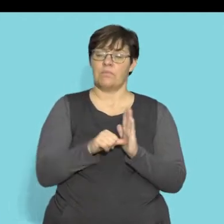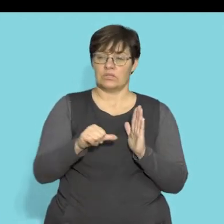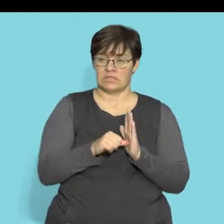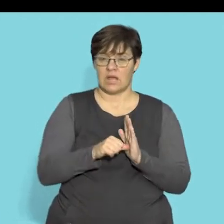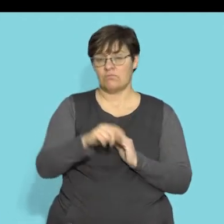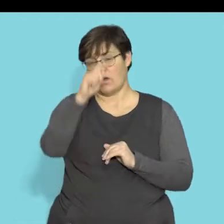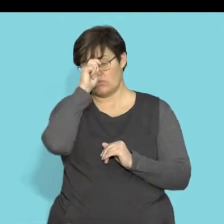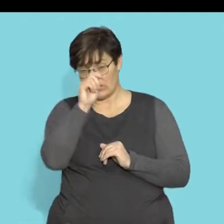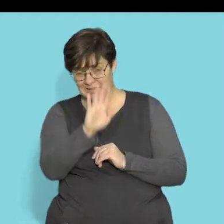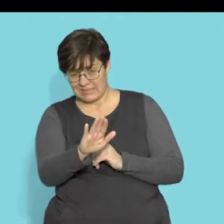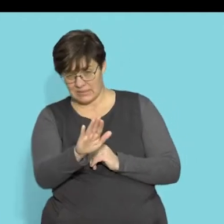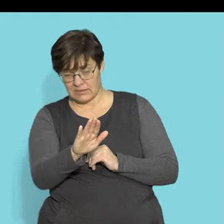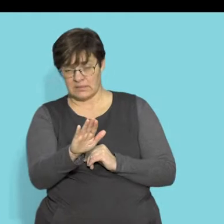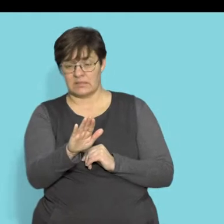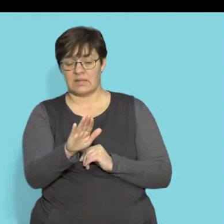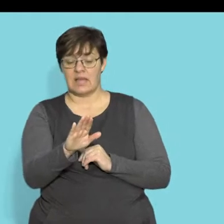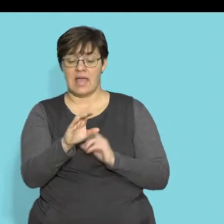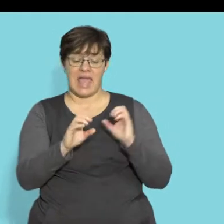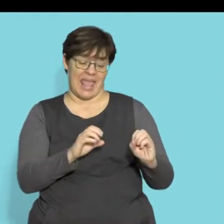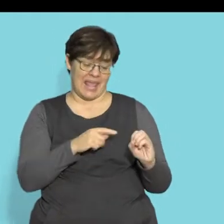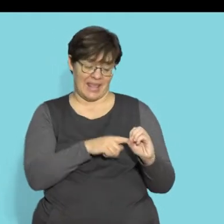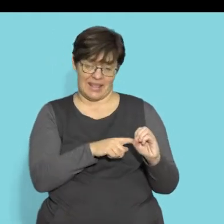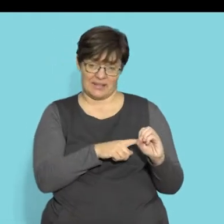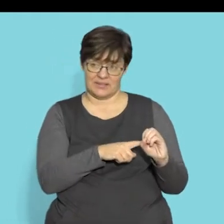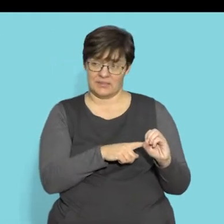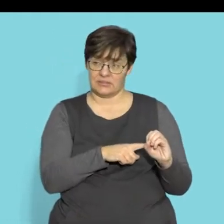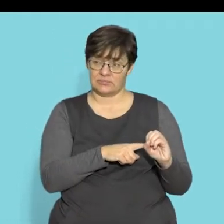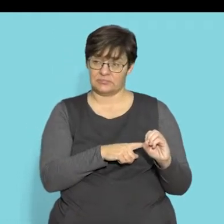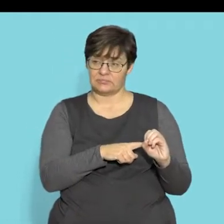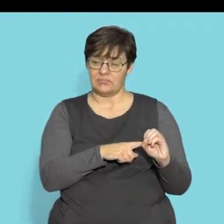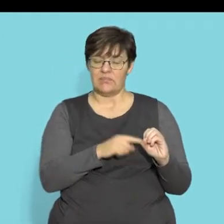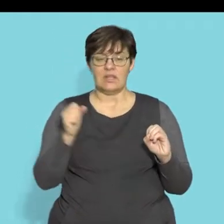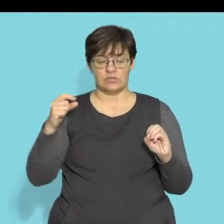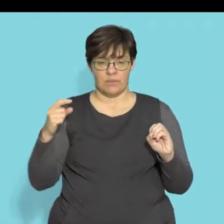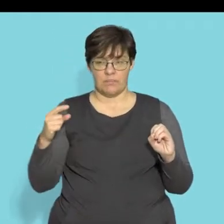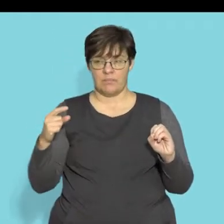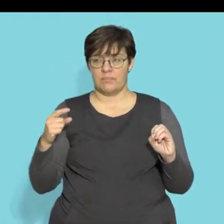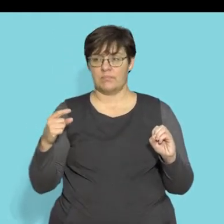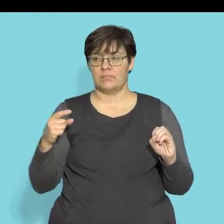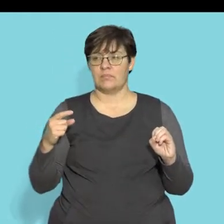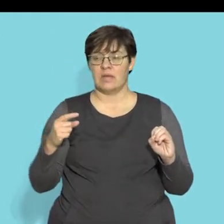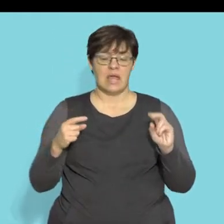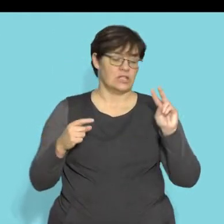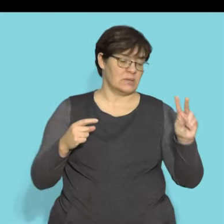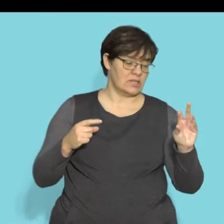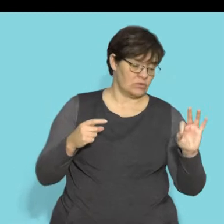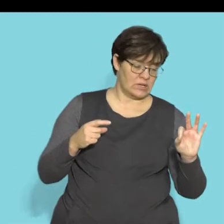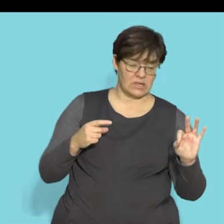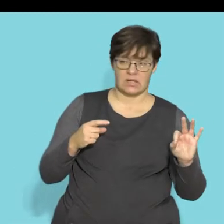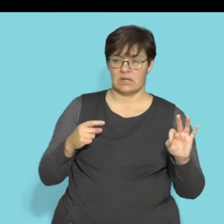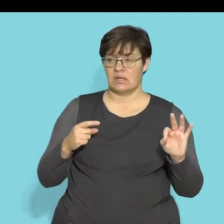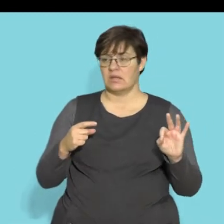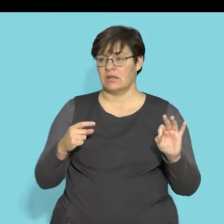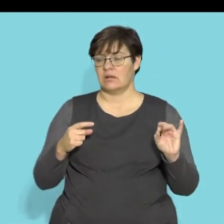important that we recognize that the egg cell and the sperm cell should each contain, let's